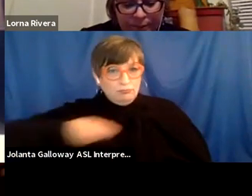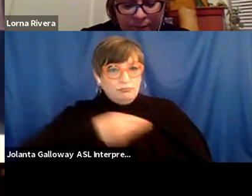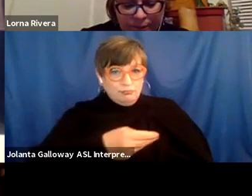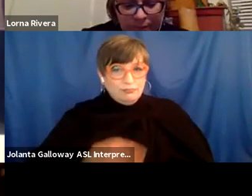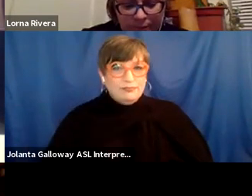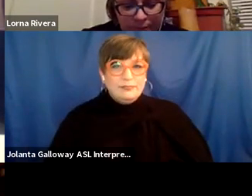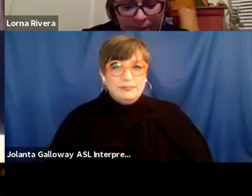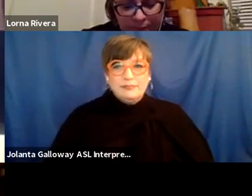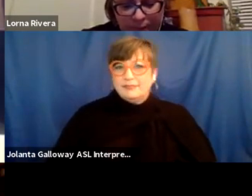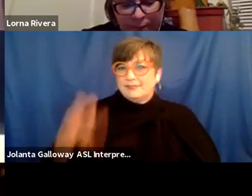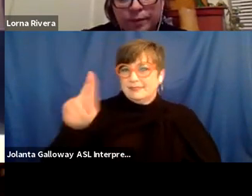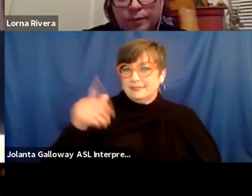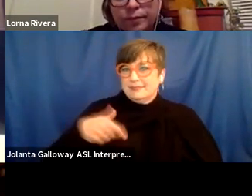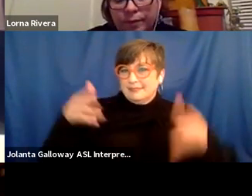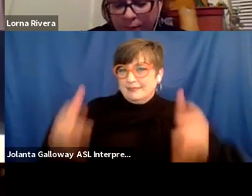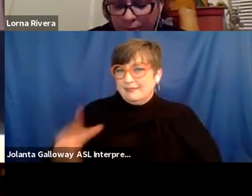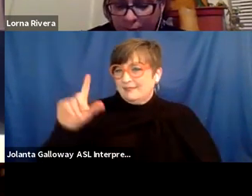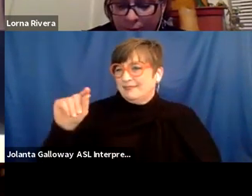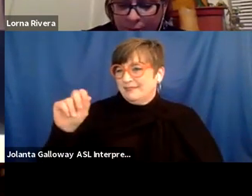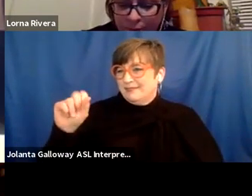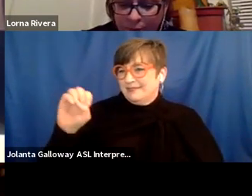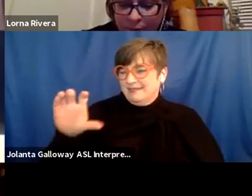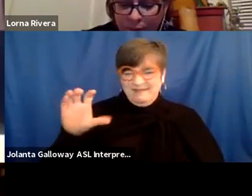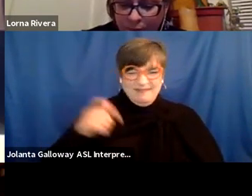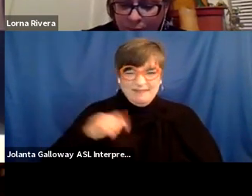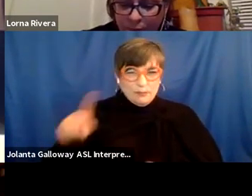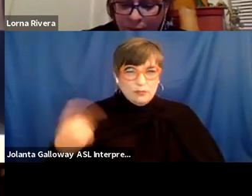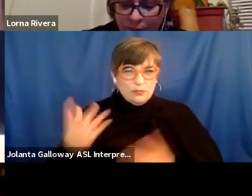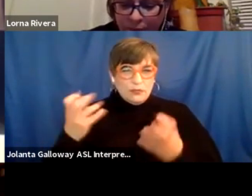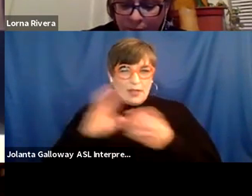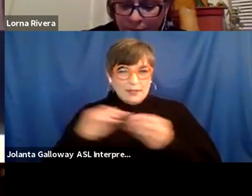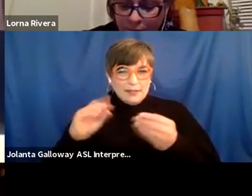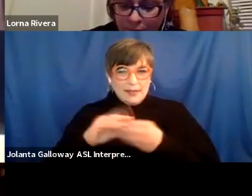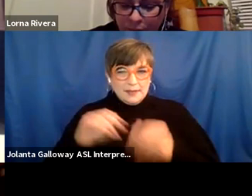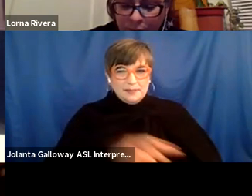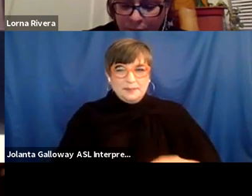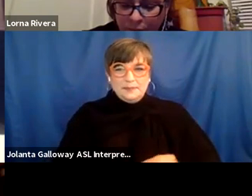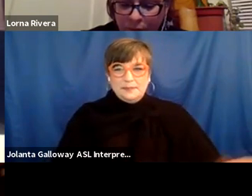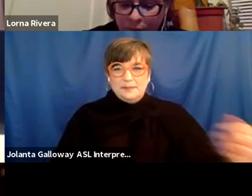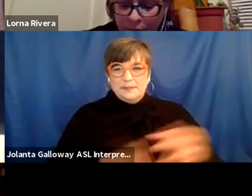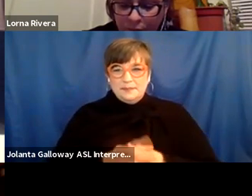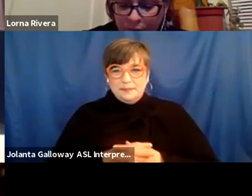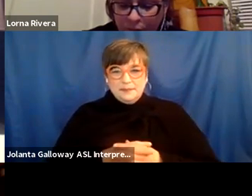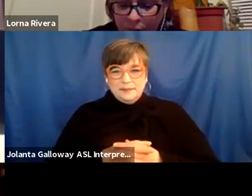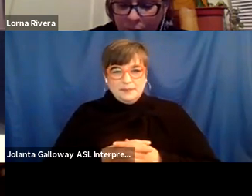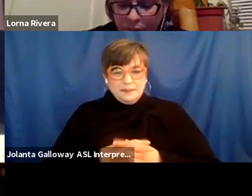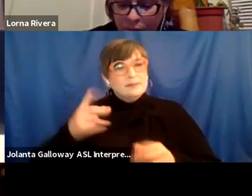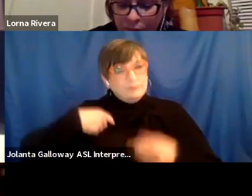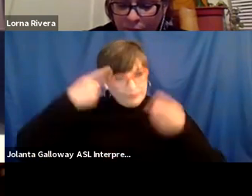I only have 20 seconds more, so I will only just say that I agree with your